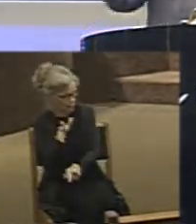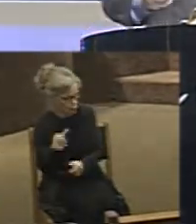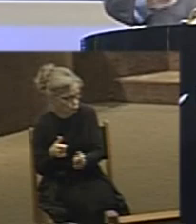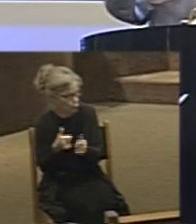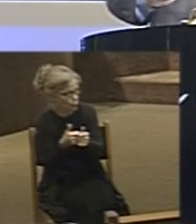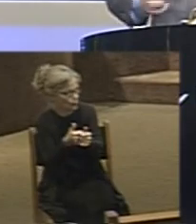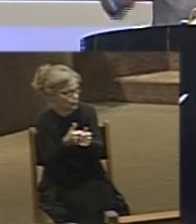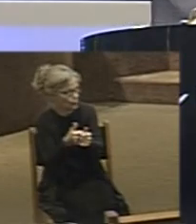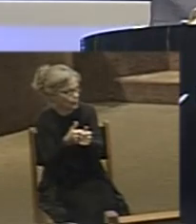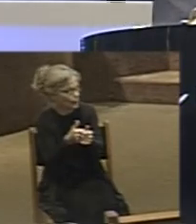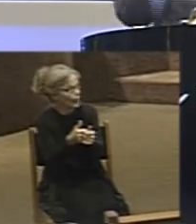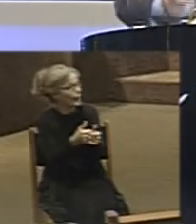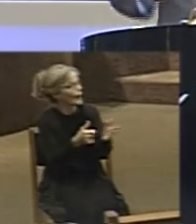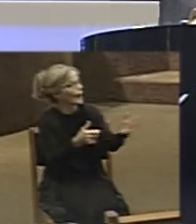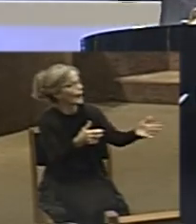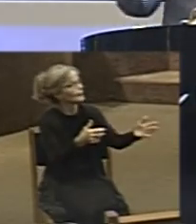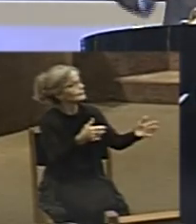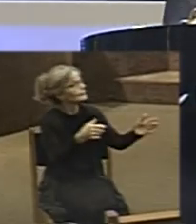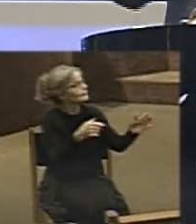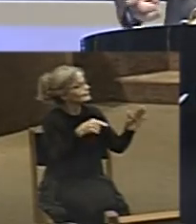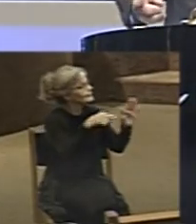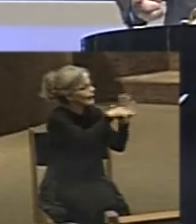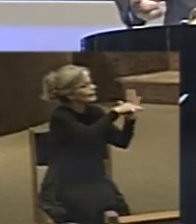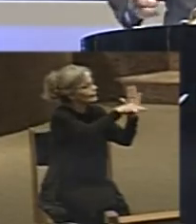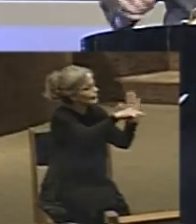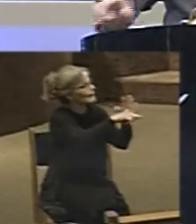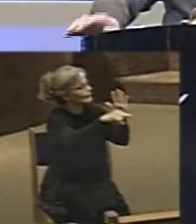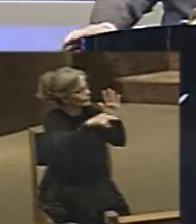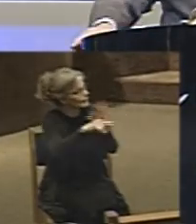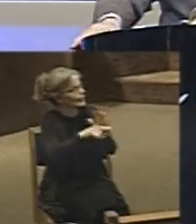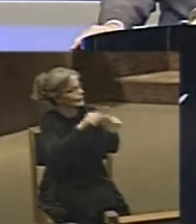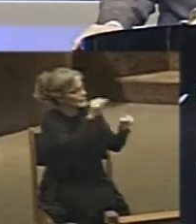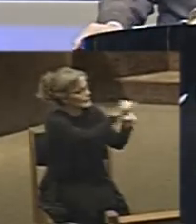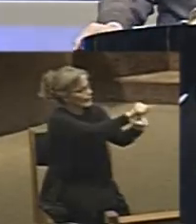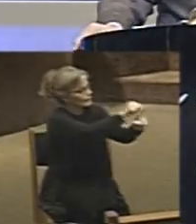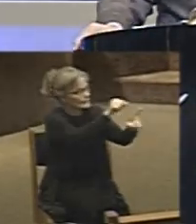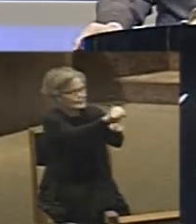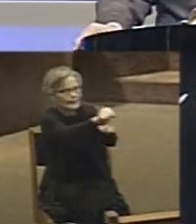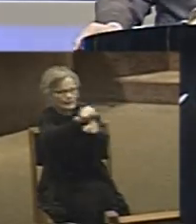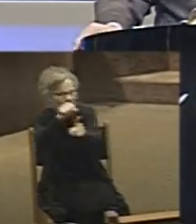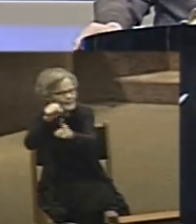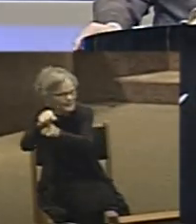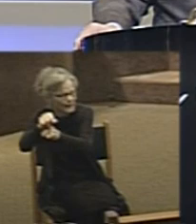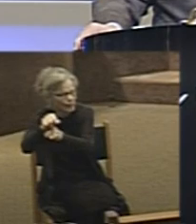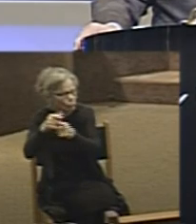of integrity, just doing the right thing.